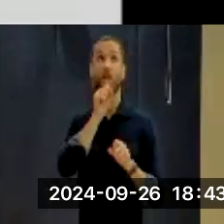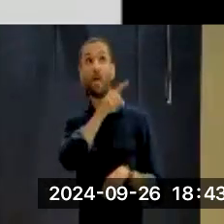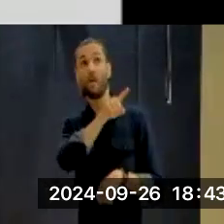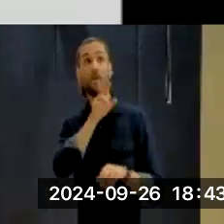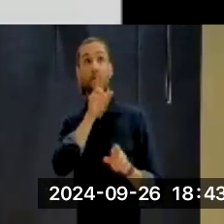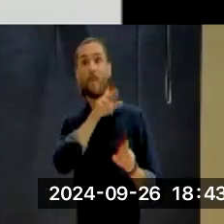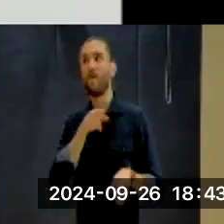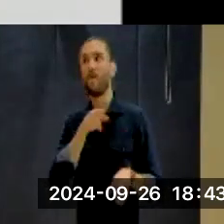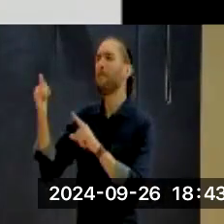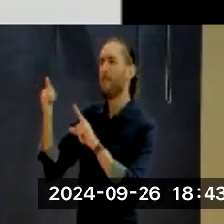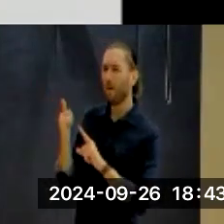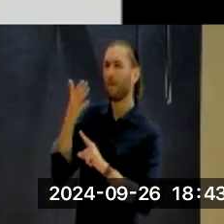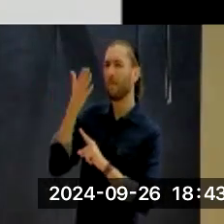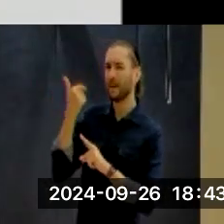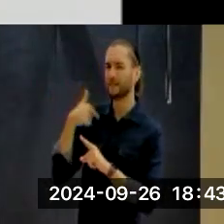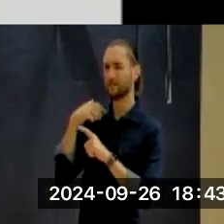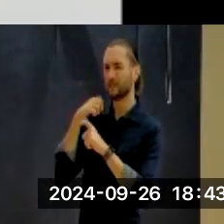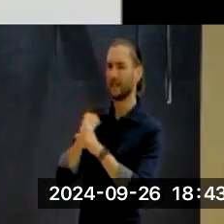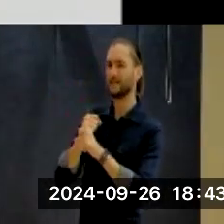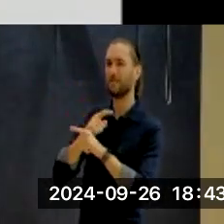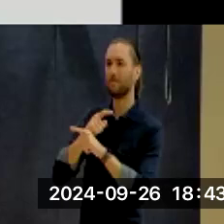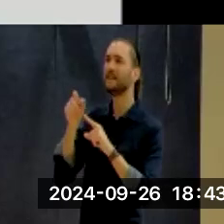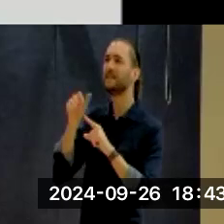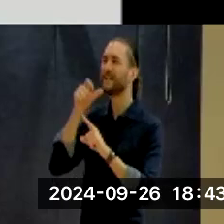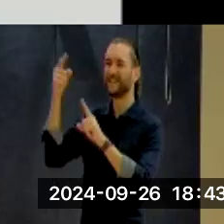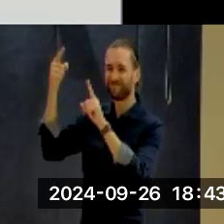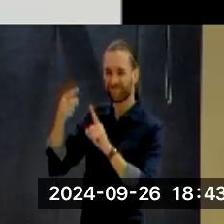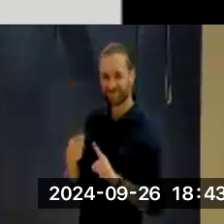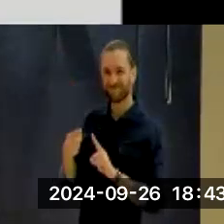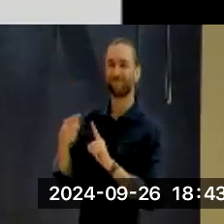probably bullying because you're protected class, but they don't do it,